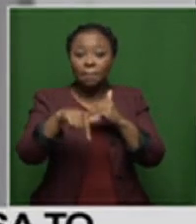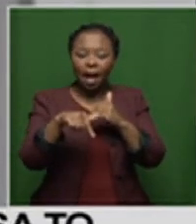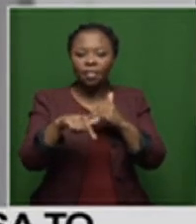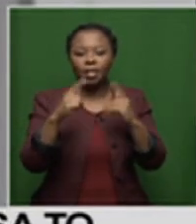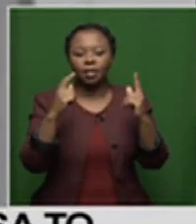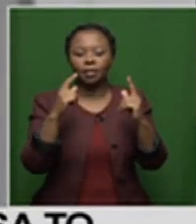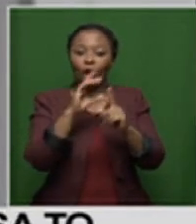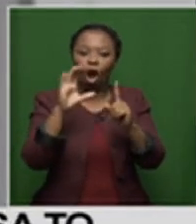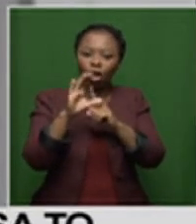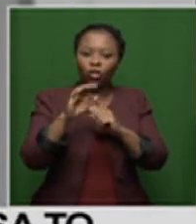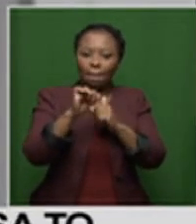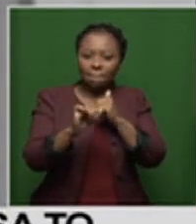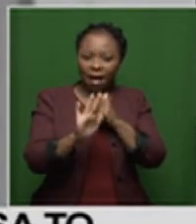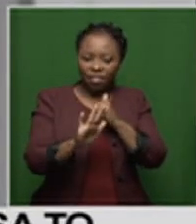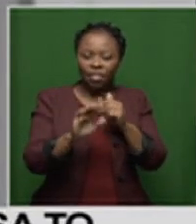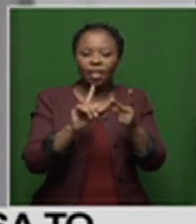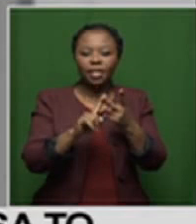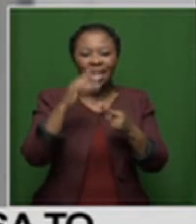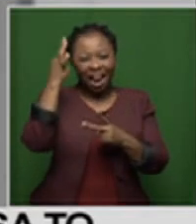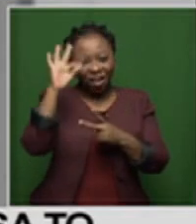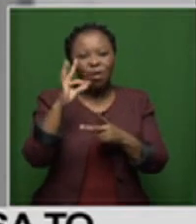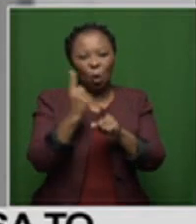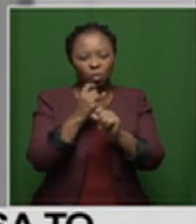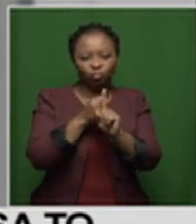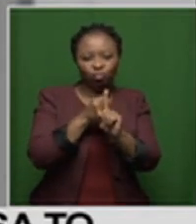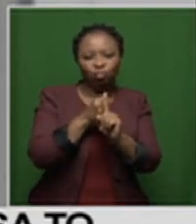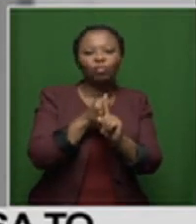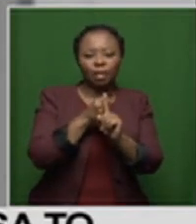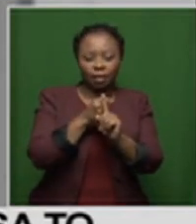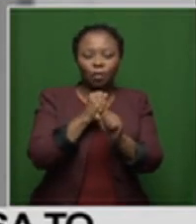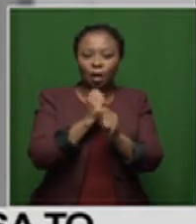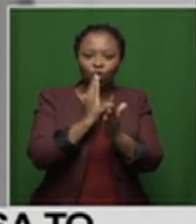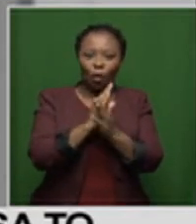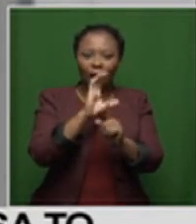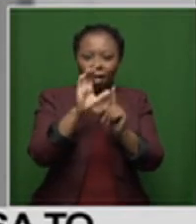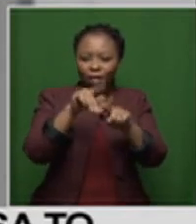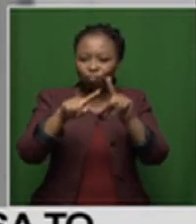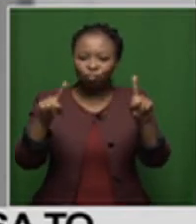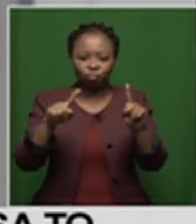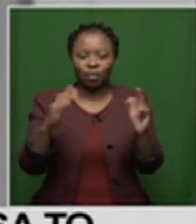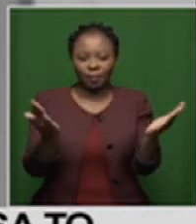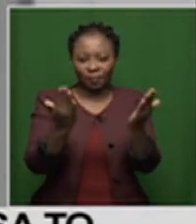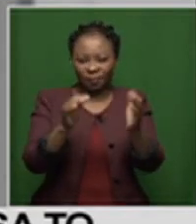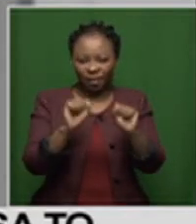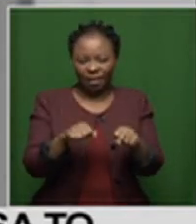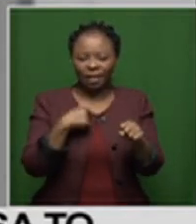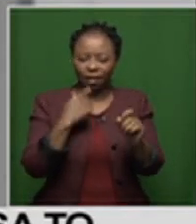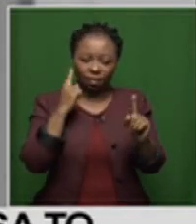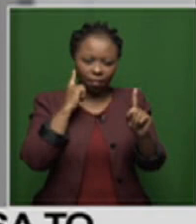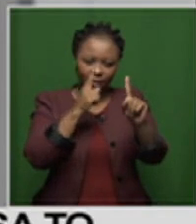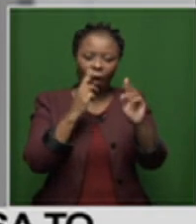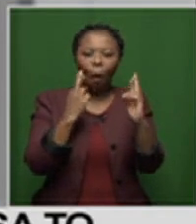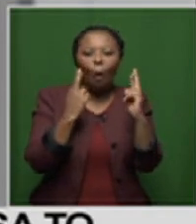cultural month. And our government has always been in the forefront of getting the cultures up there. And then I'm hoping that